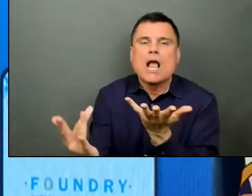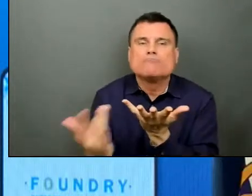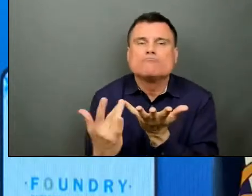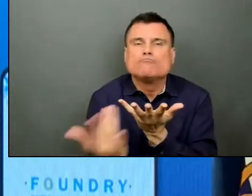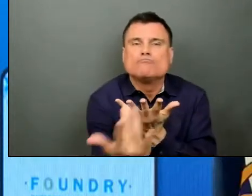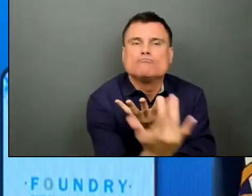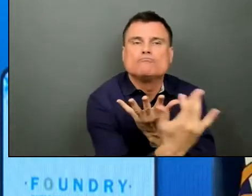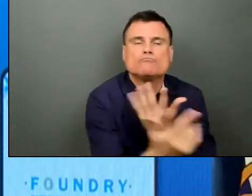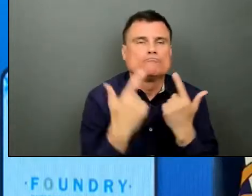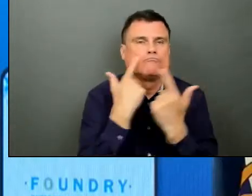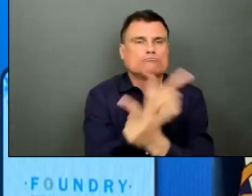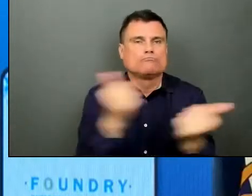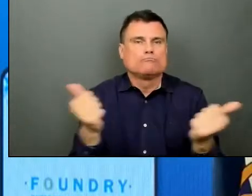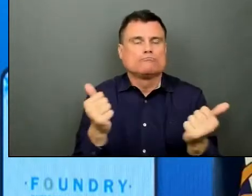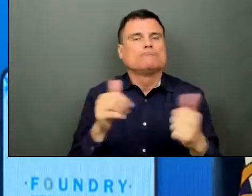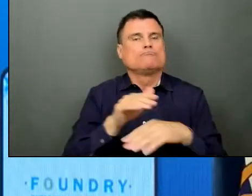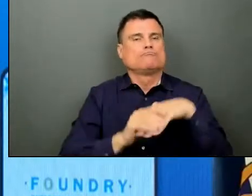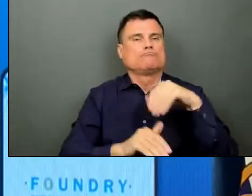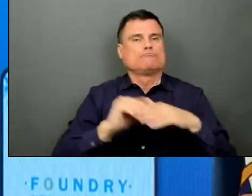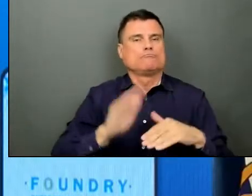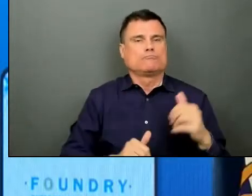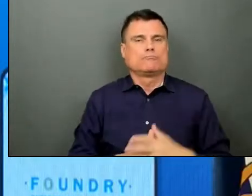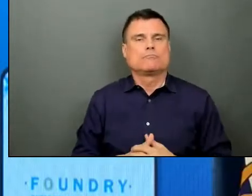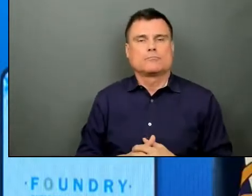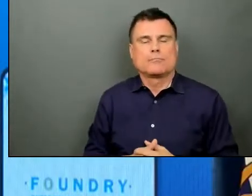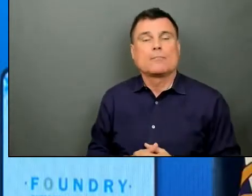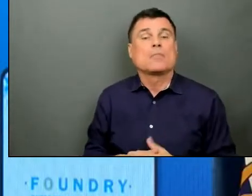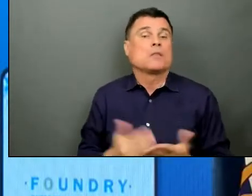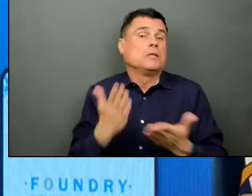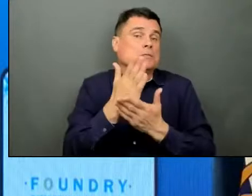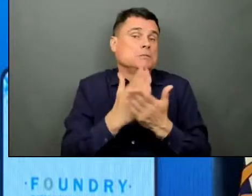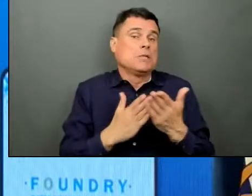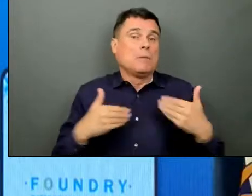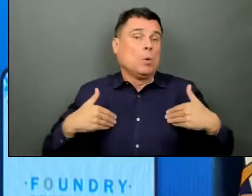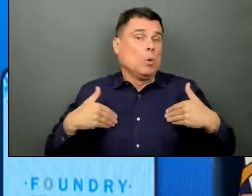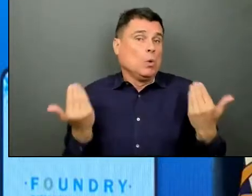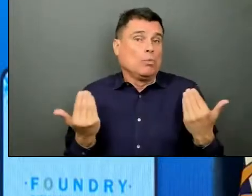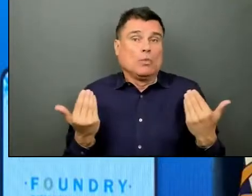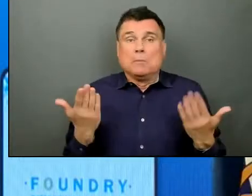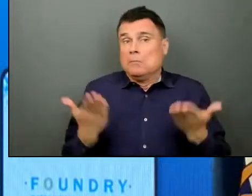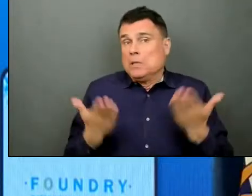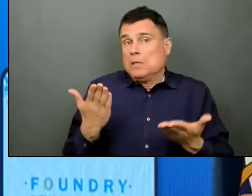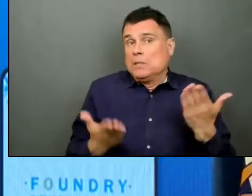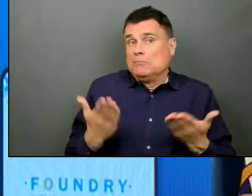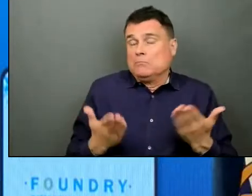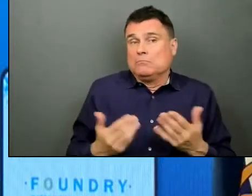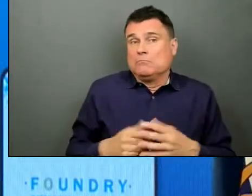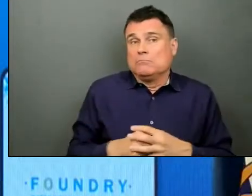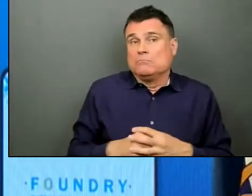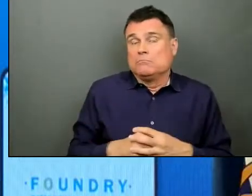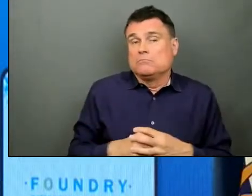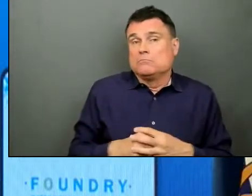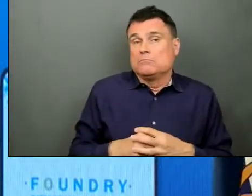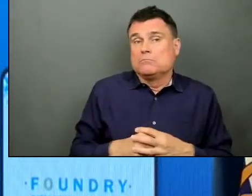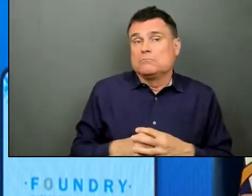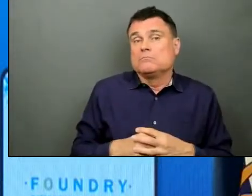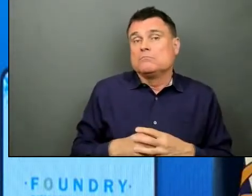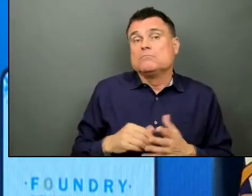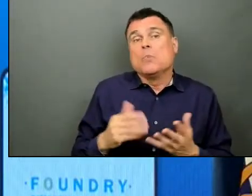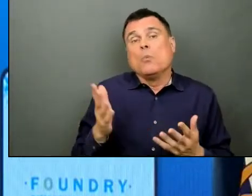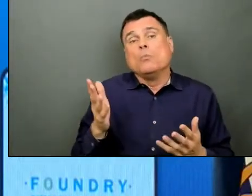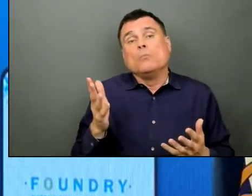into a hospital, or into counseling, all things that are available for people in crisis.